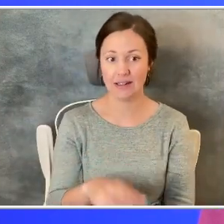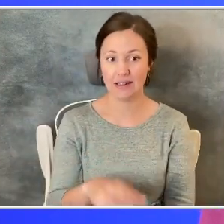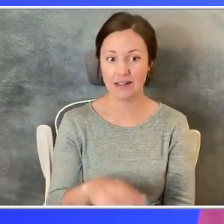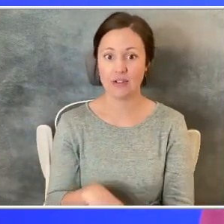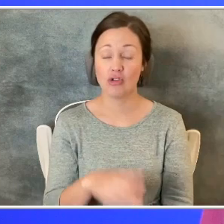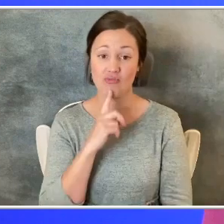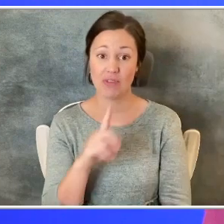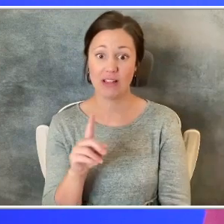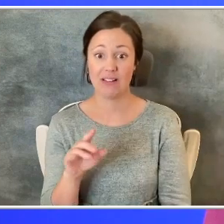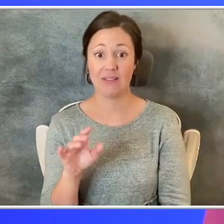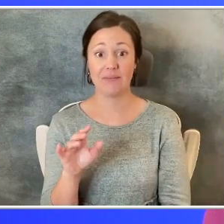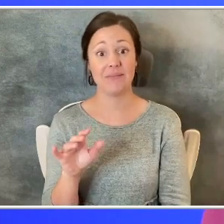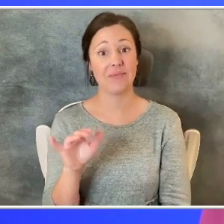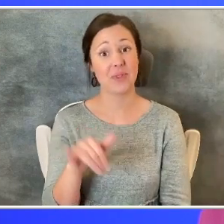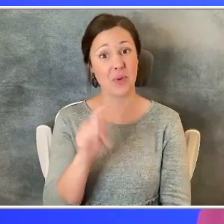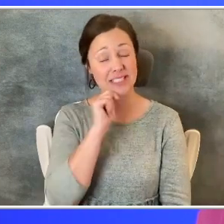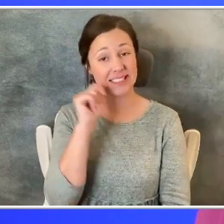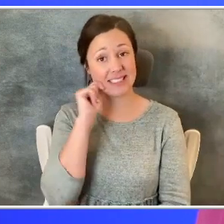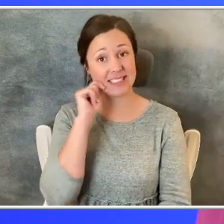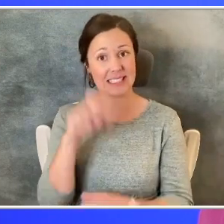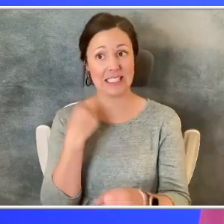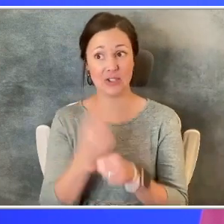teen years, and